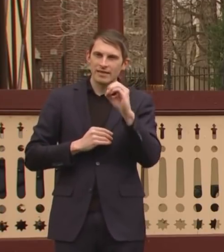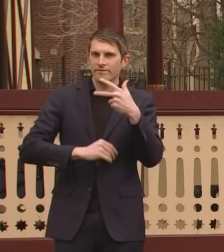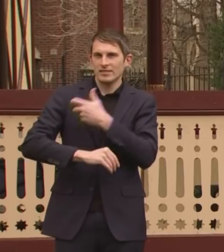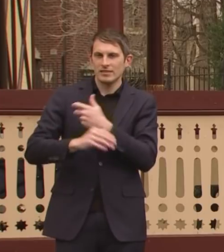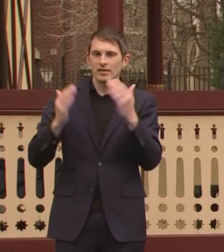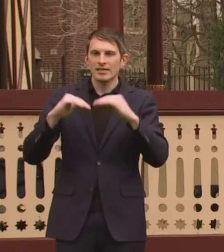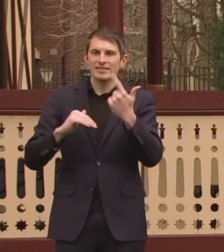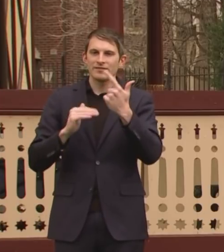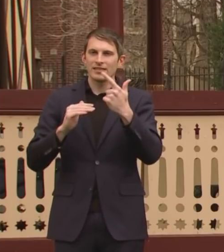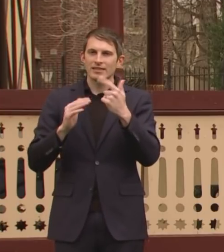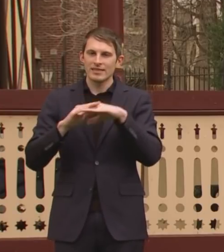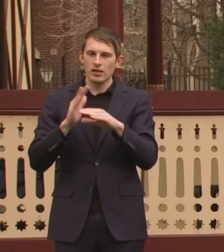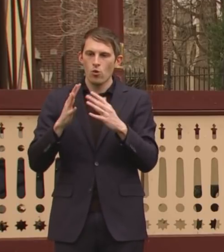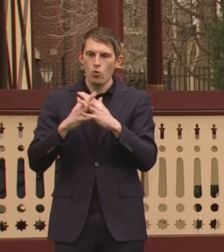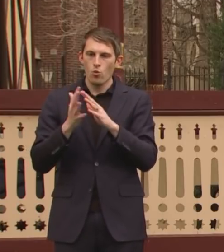in Wyndham at